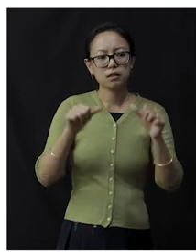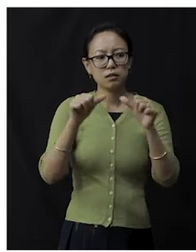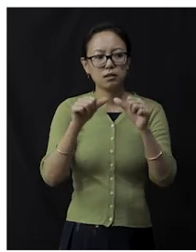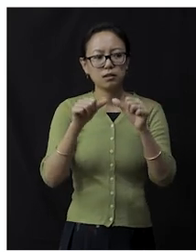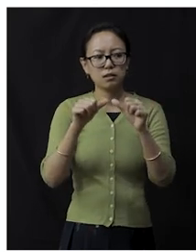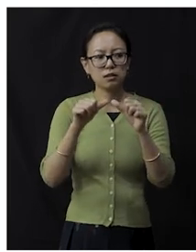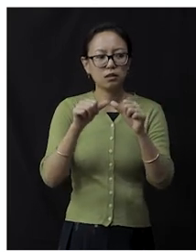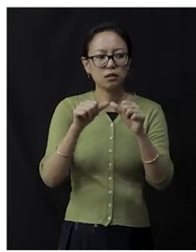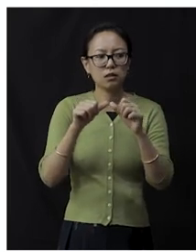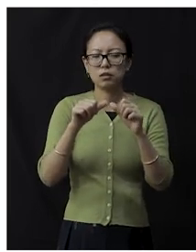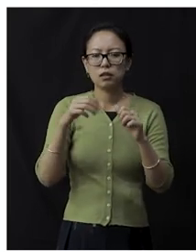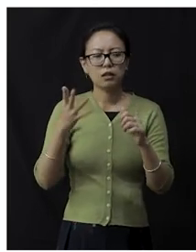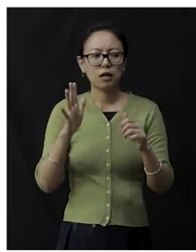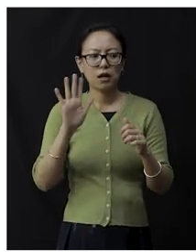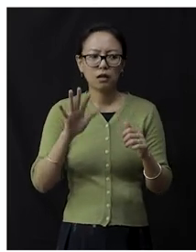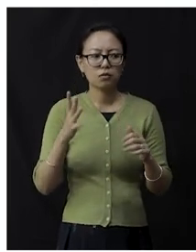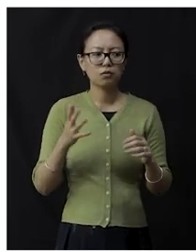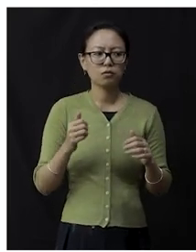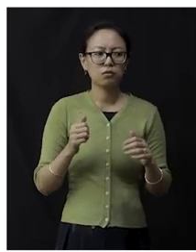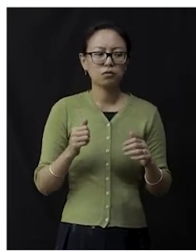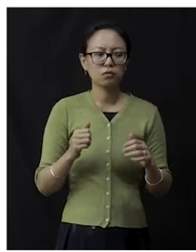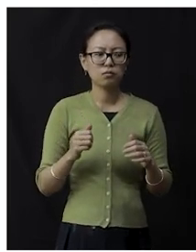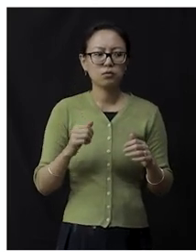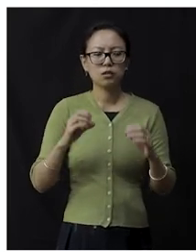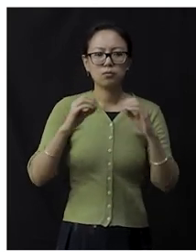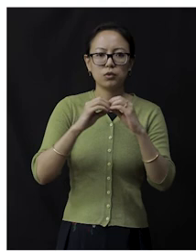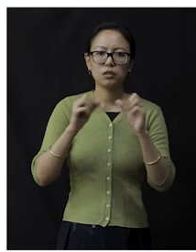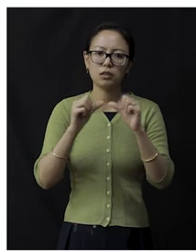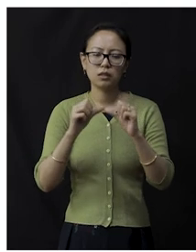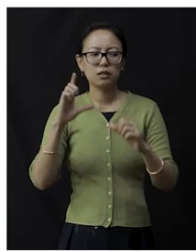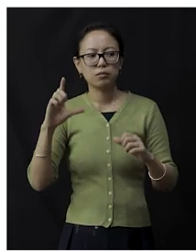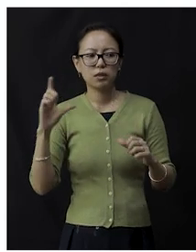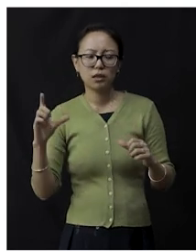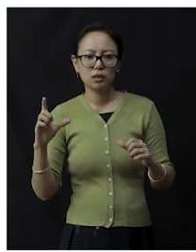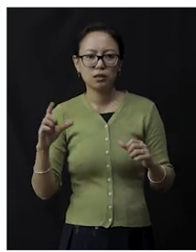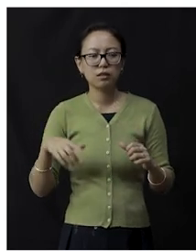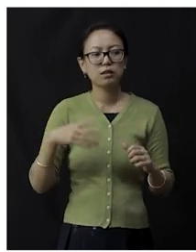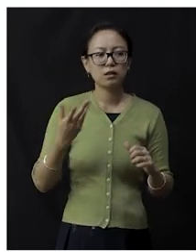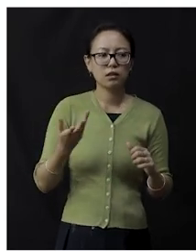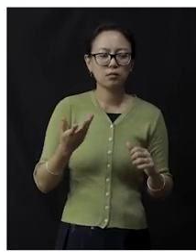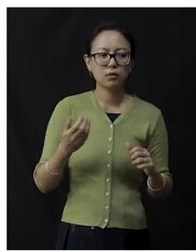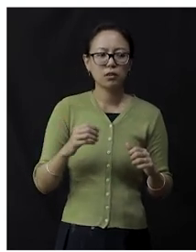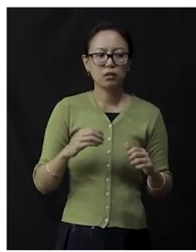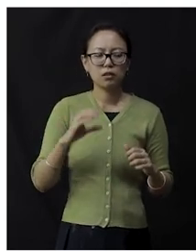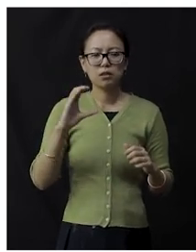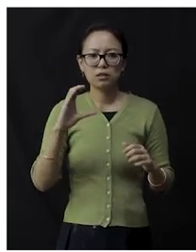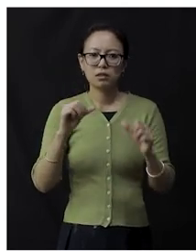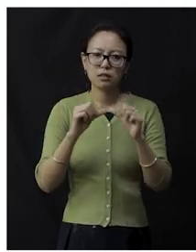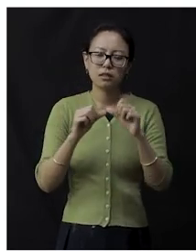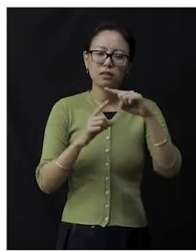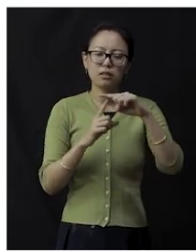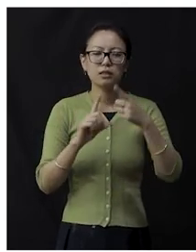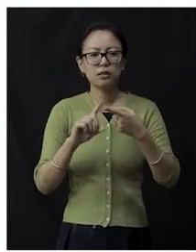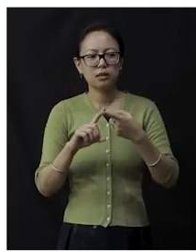the letter D comes. So then it would be dog. And the last one is joke. So if we were to put it in the alphabetical